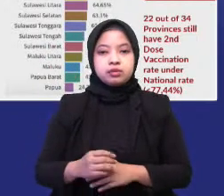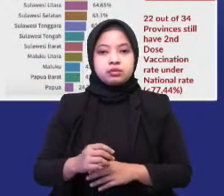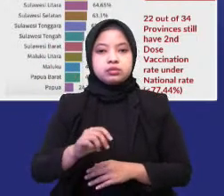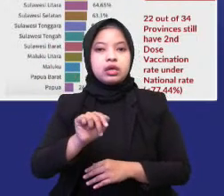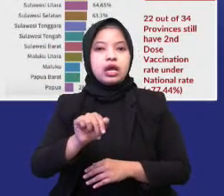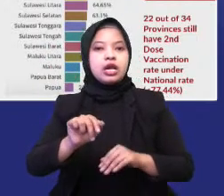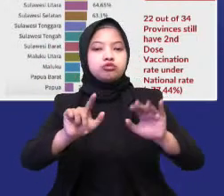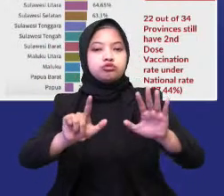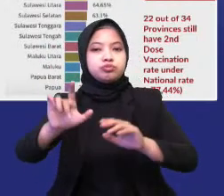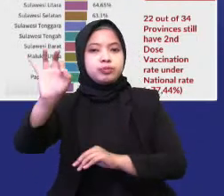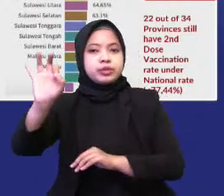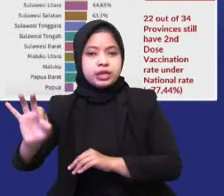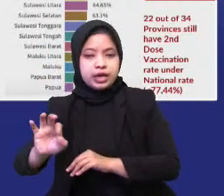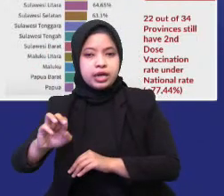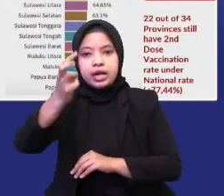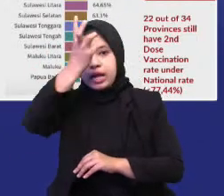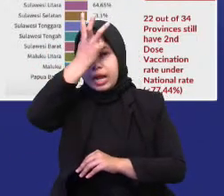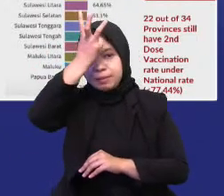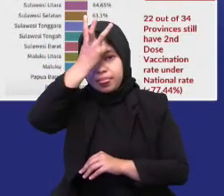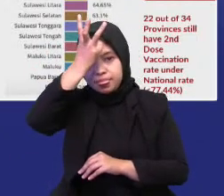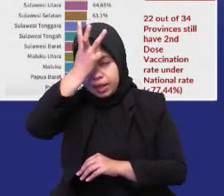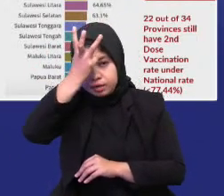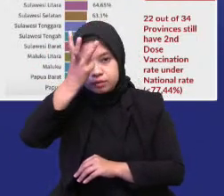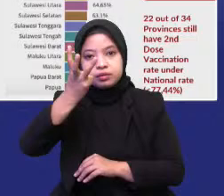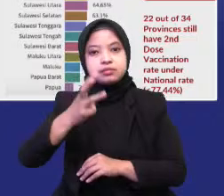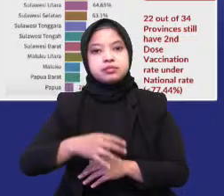7.71%, and North Kalimantan is